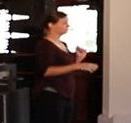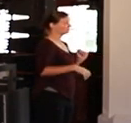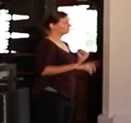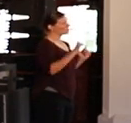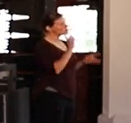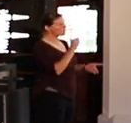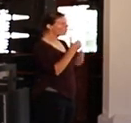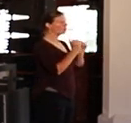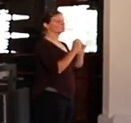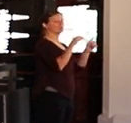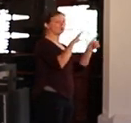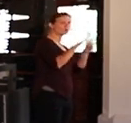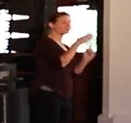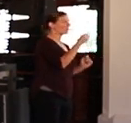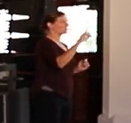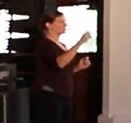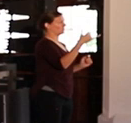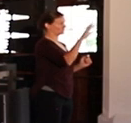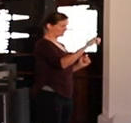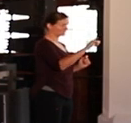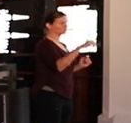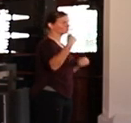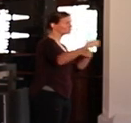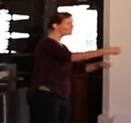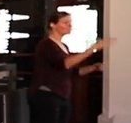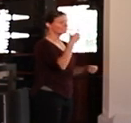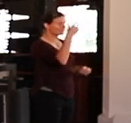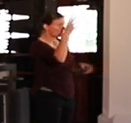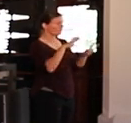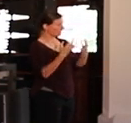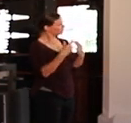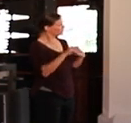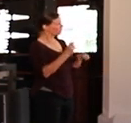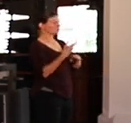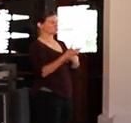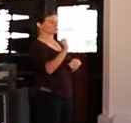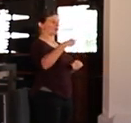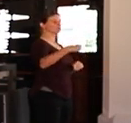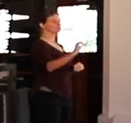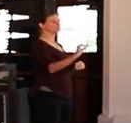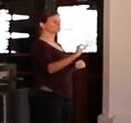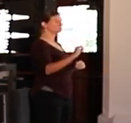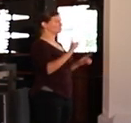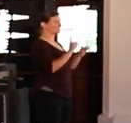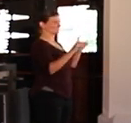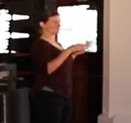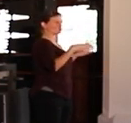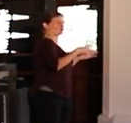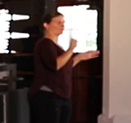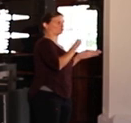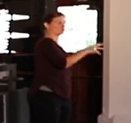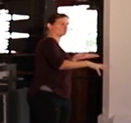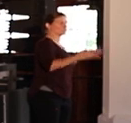lead you through orientation and legacy. And parents and families, you can use the app as well. There's a different track for students and there's